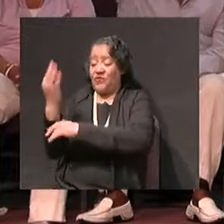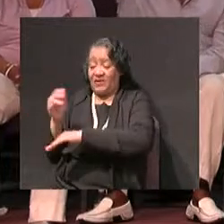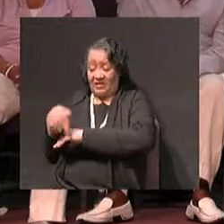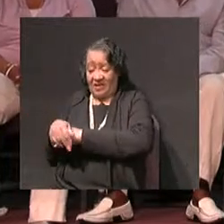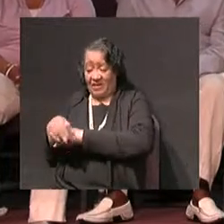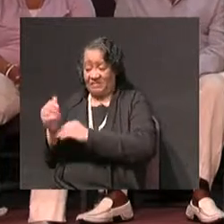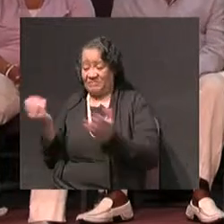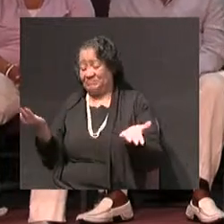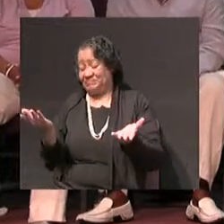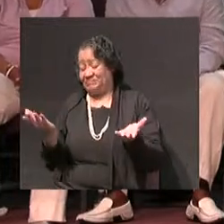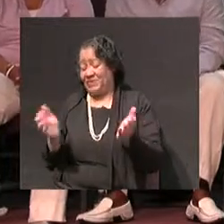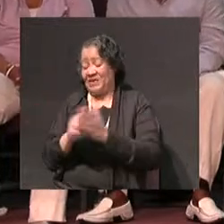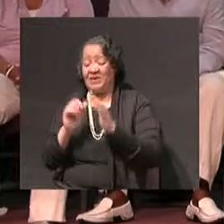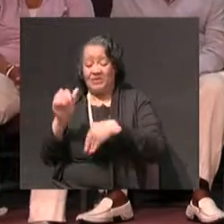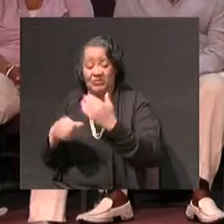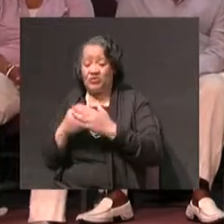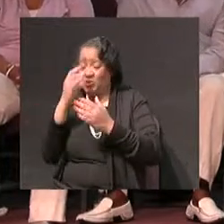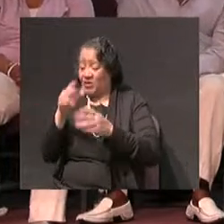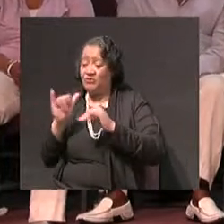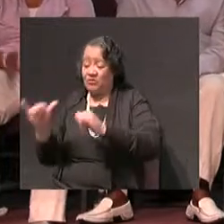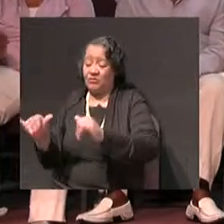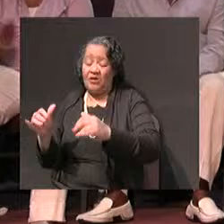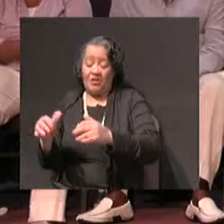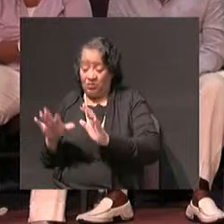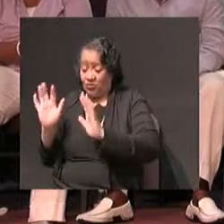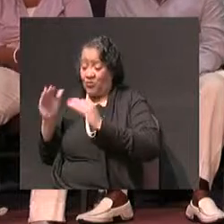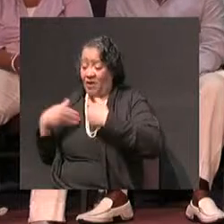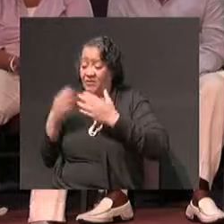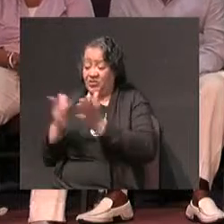I want to make sure you still got it.